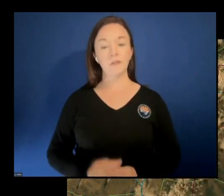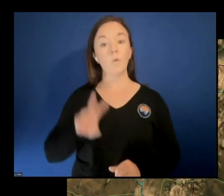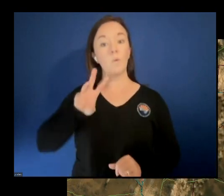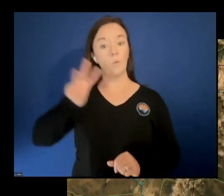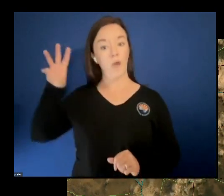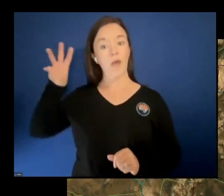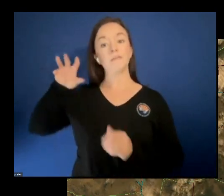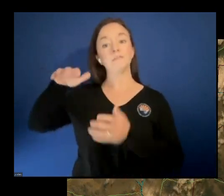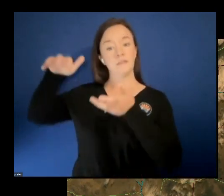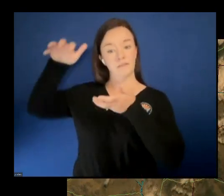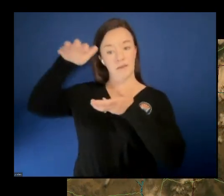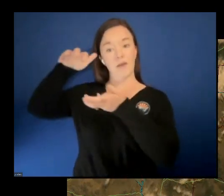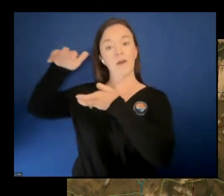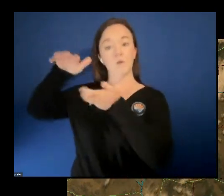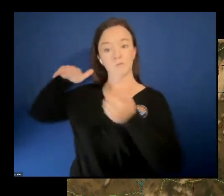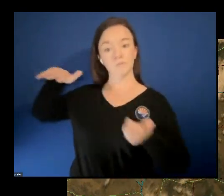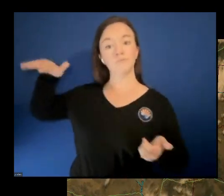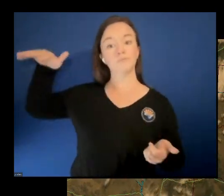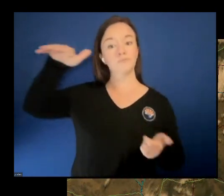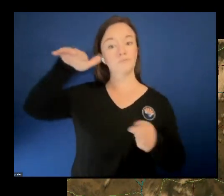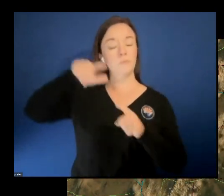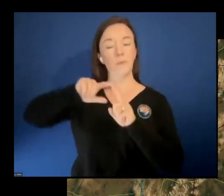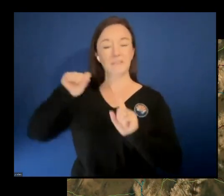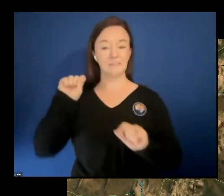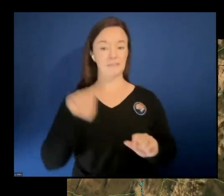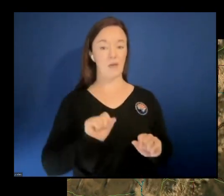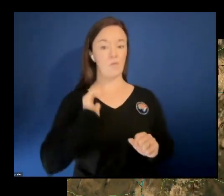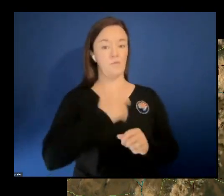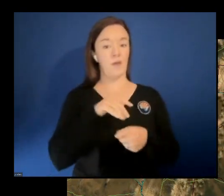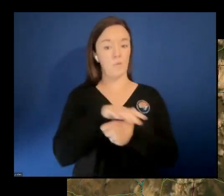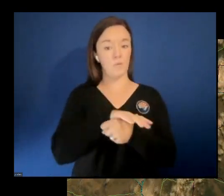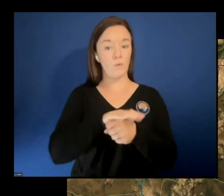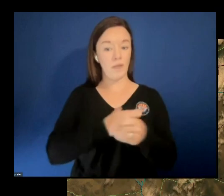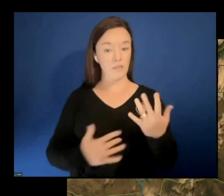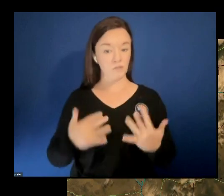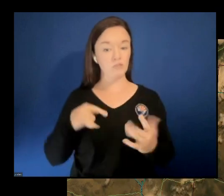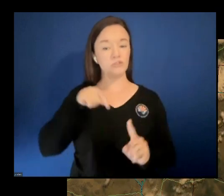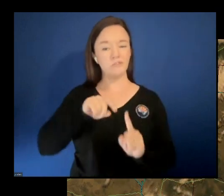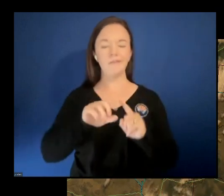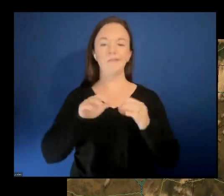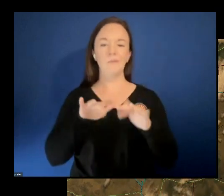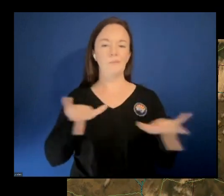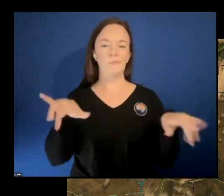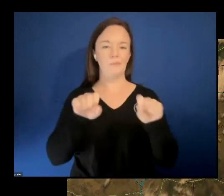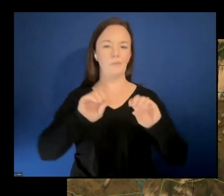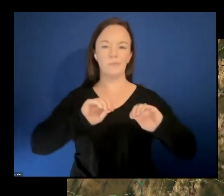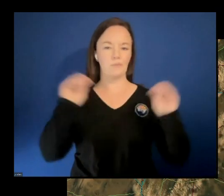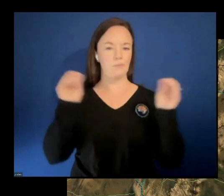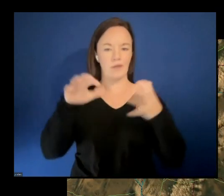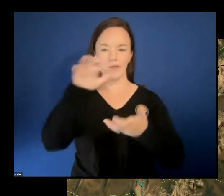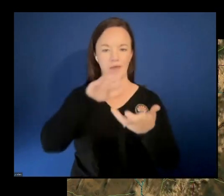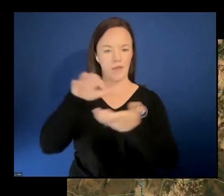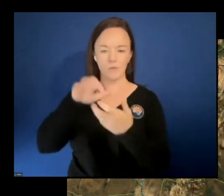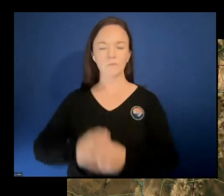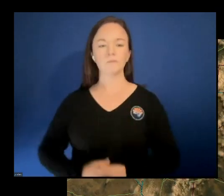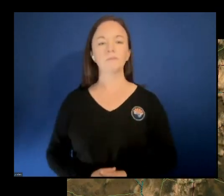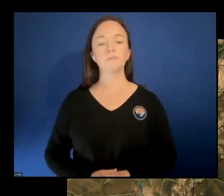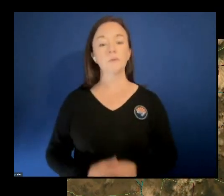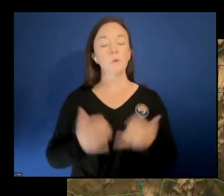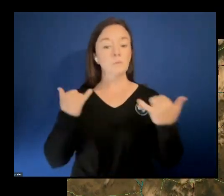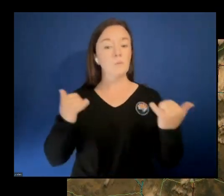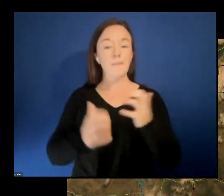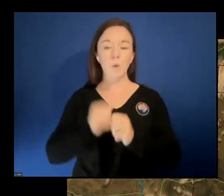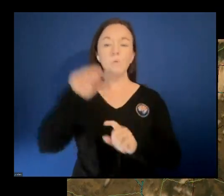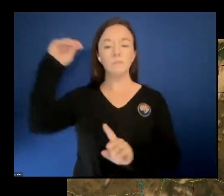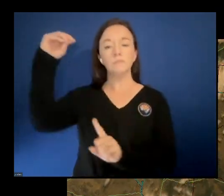and then fairly clear skies generally south of where we're located. So with that, we're going to be looking at mostly sunny skies through at least